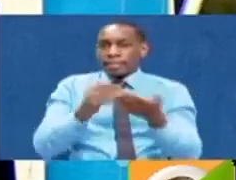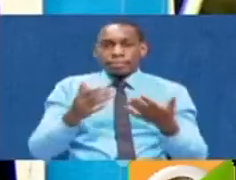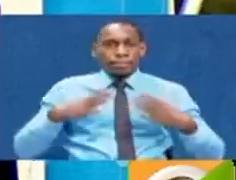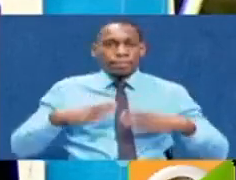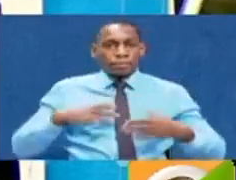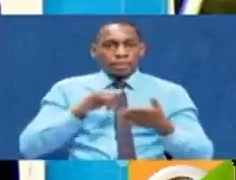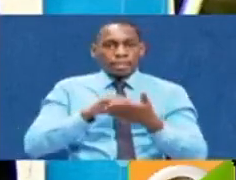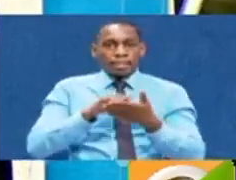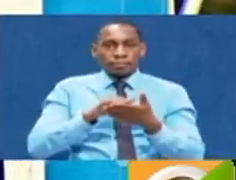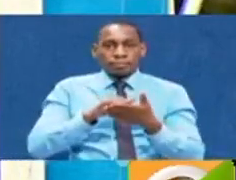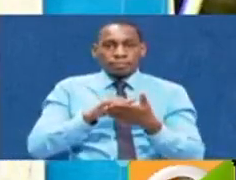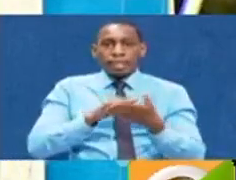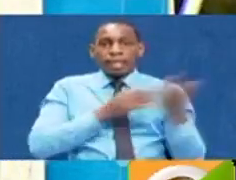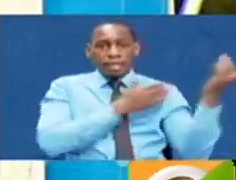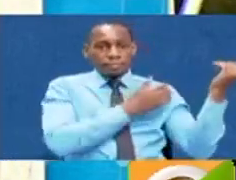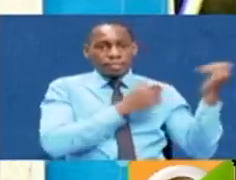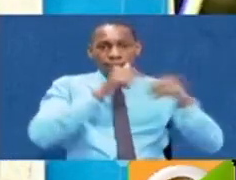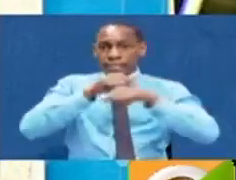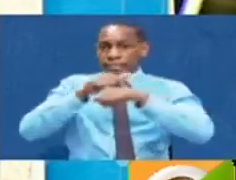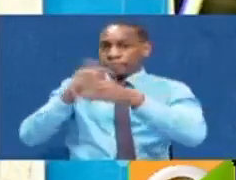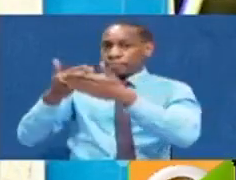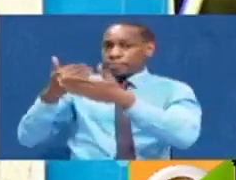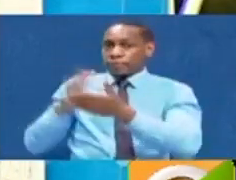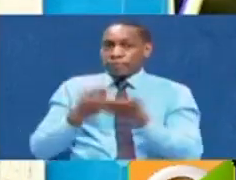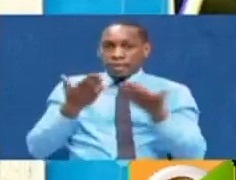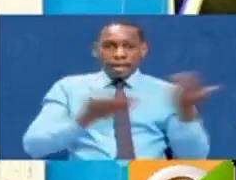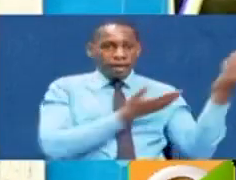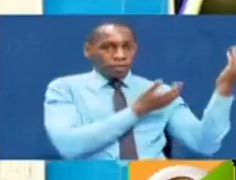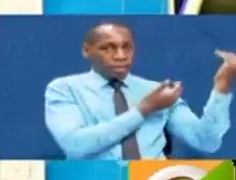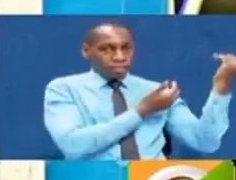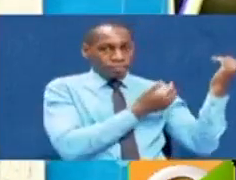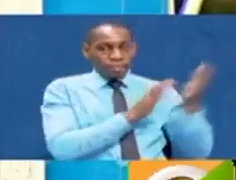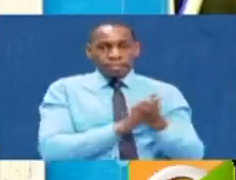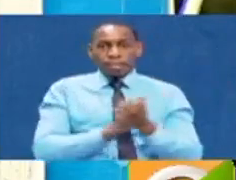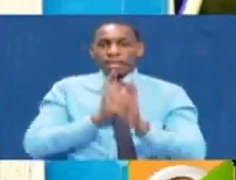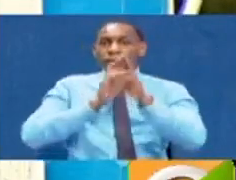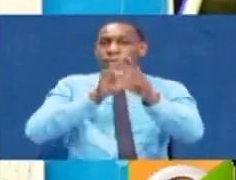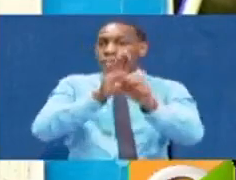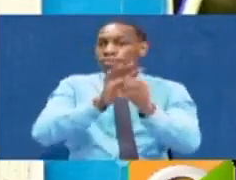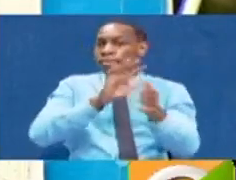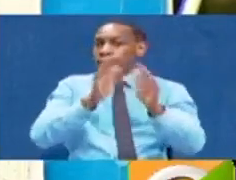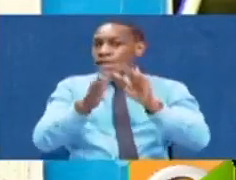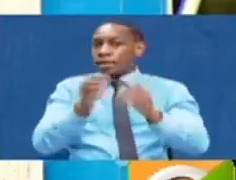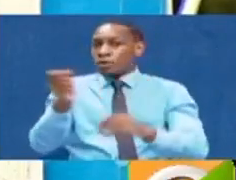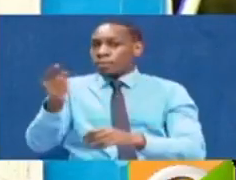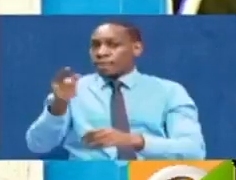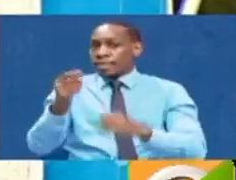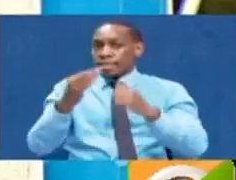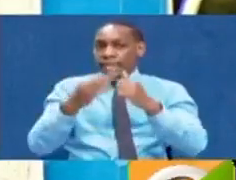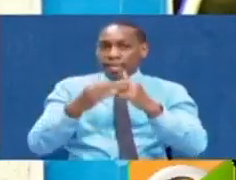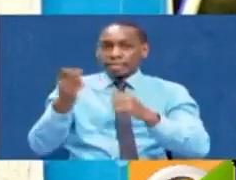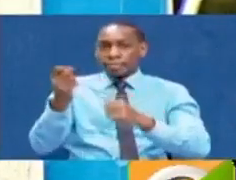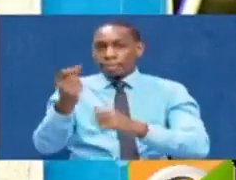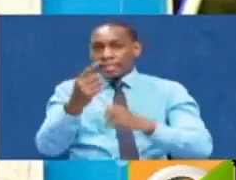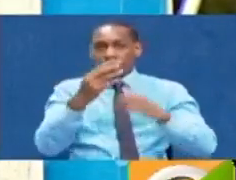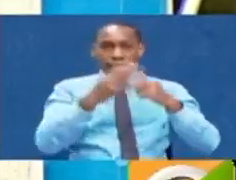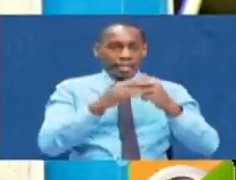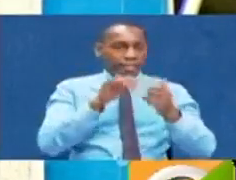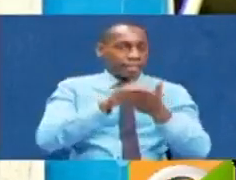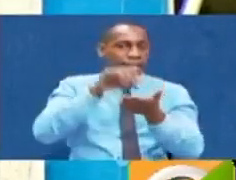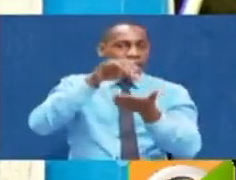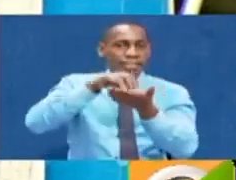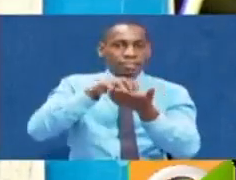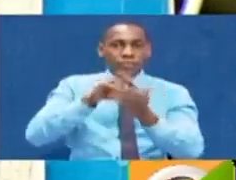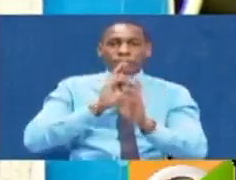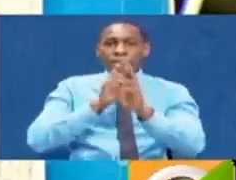peak ought to have come earlier. We project now our peak will be around August, September, in which case